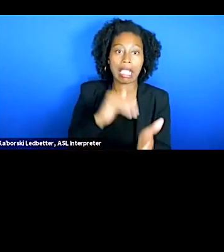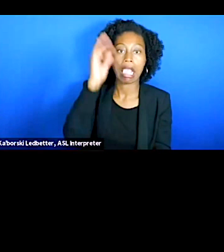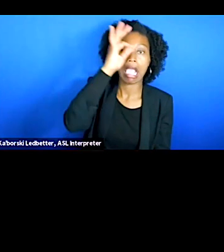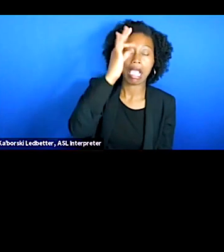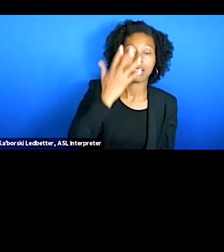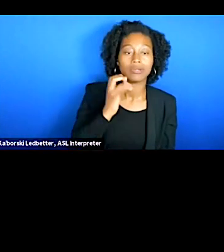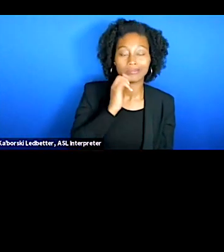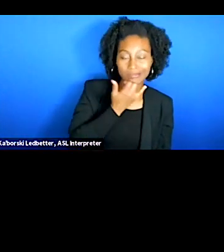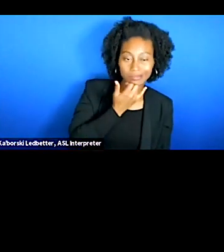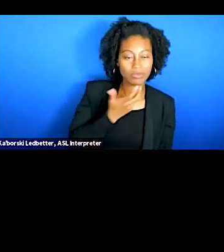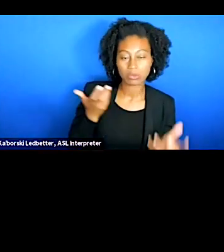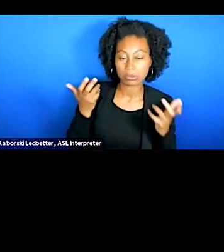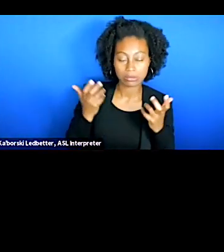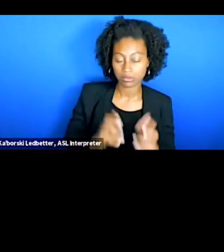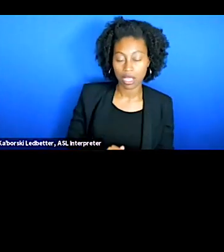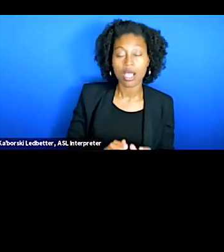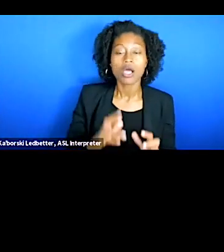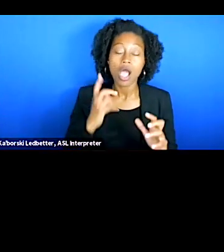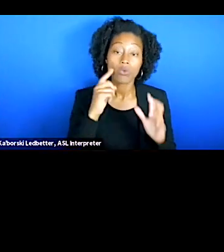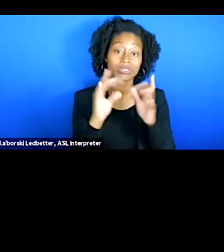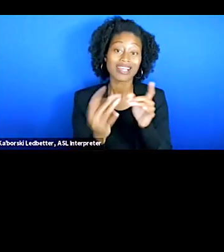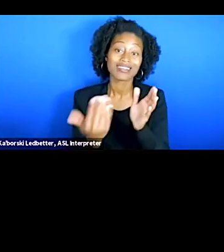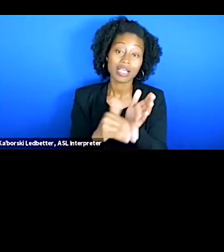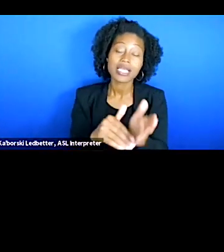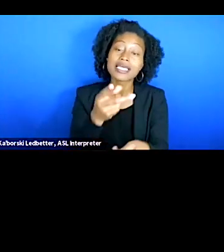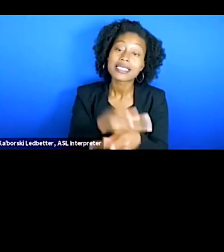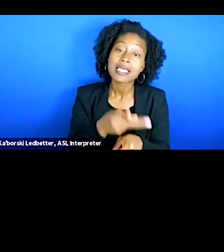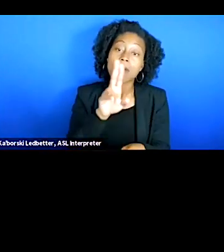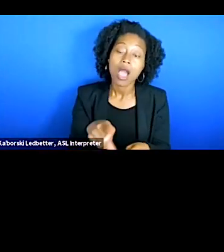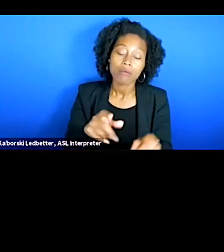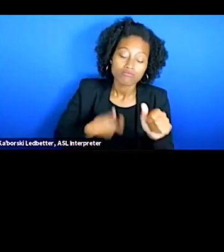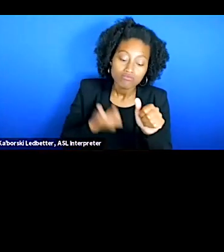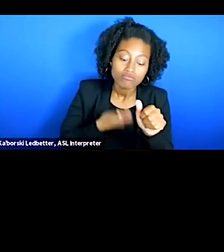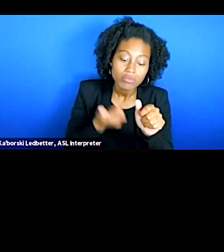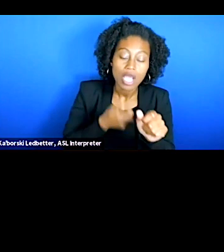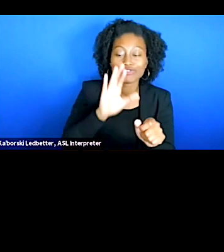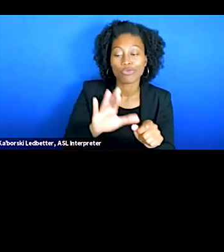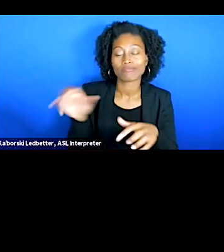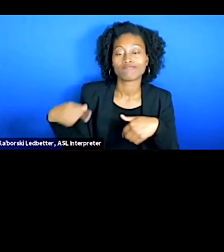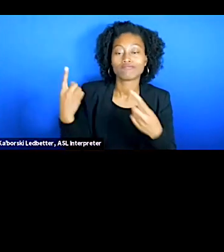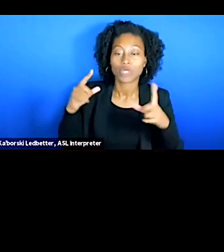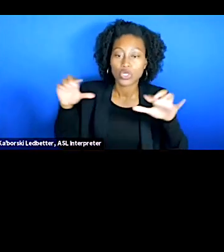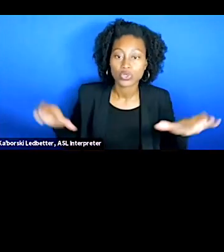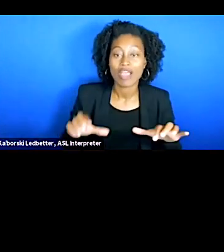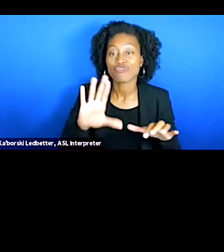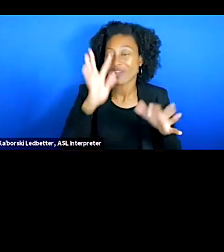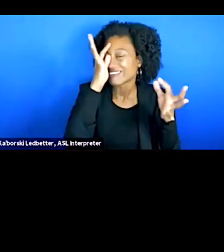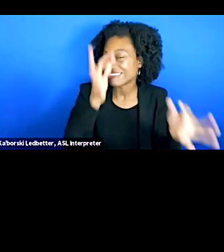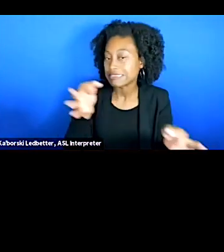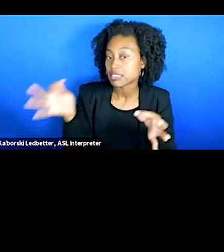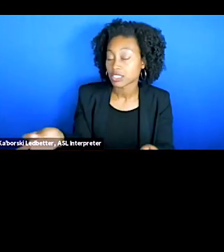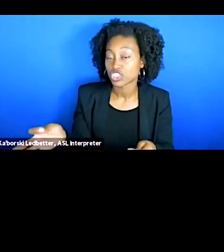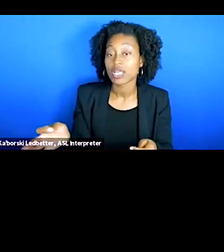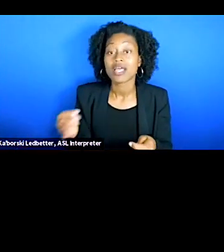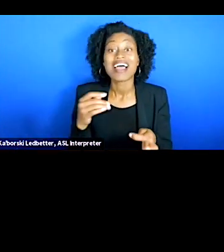repeat this throughout the webinar. It is important to keep track of what you've done, the decisions you've made, so that you can